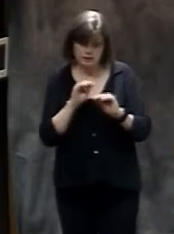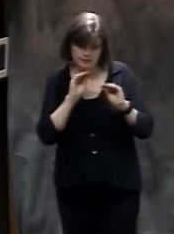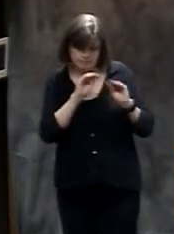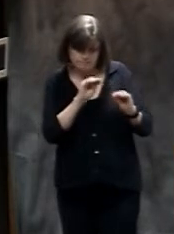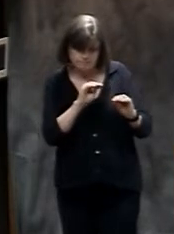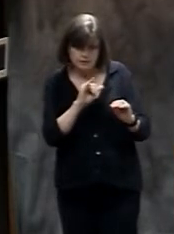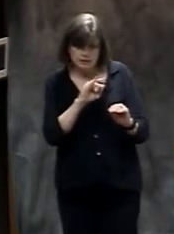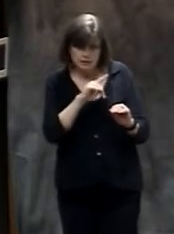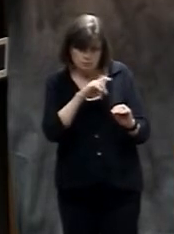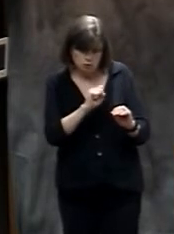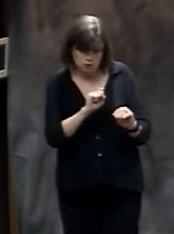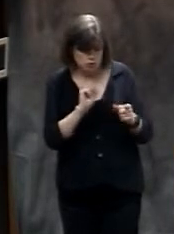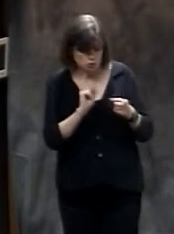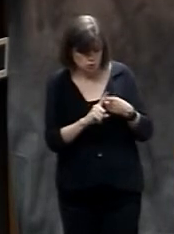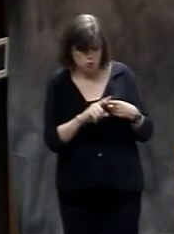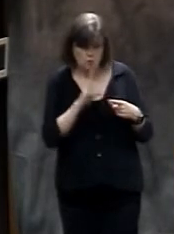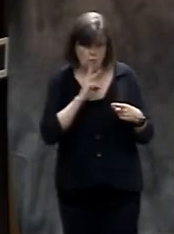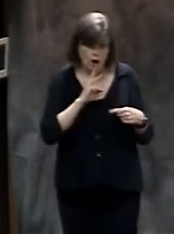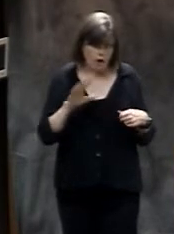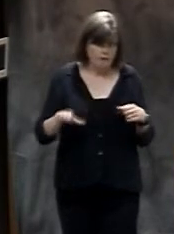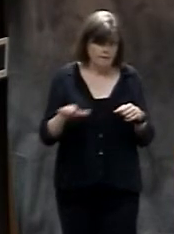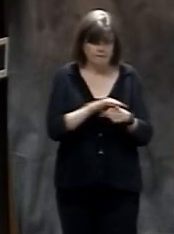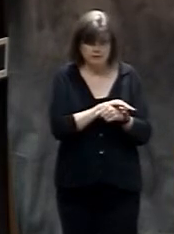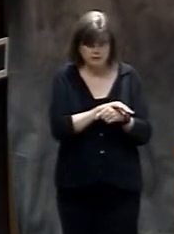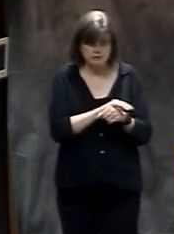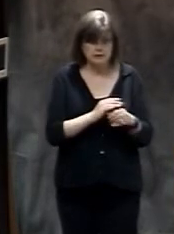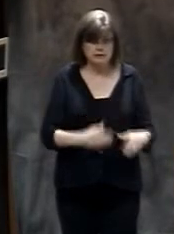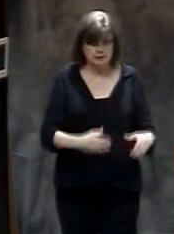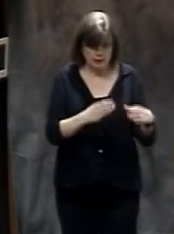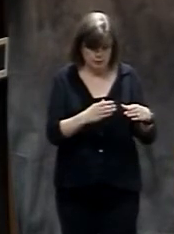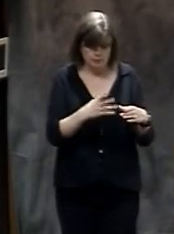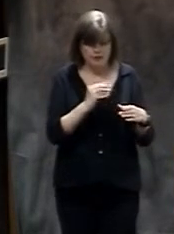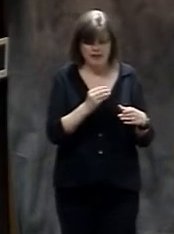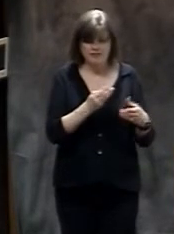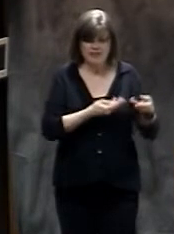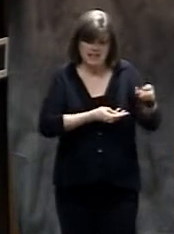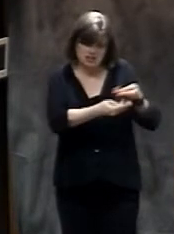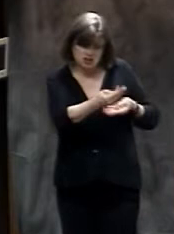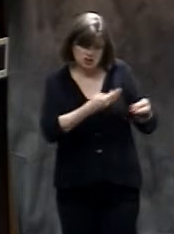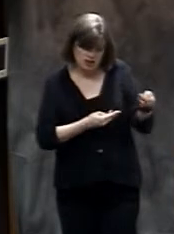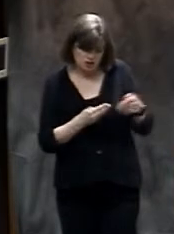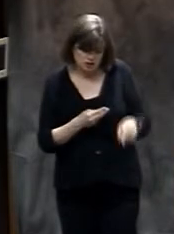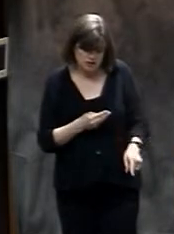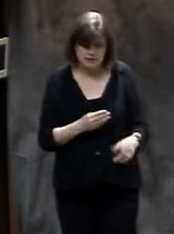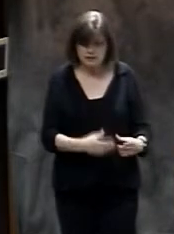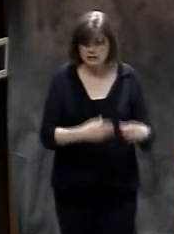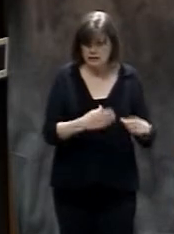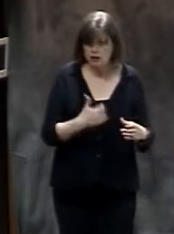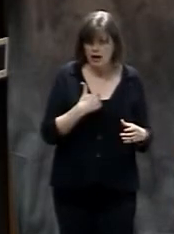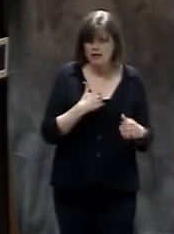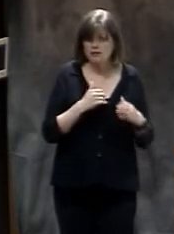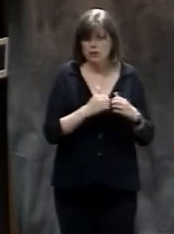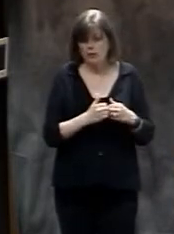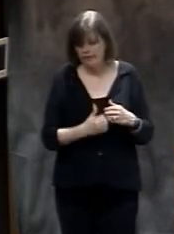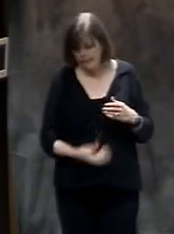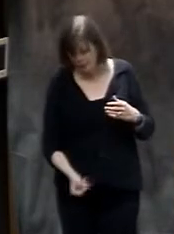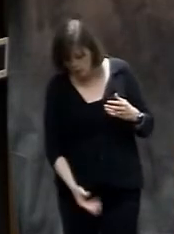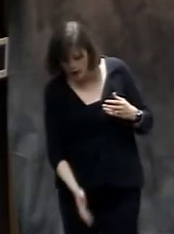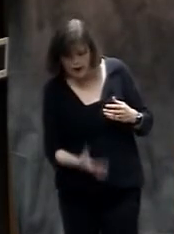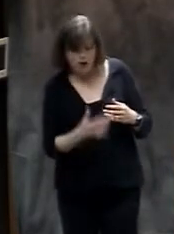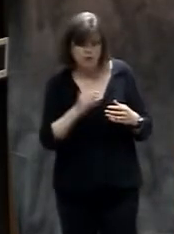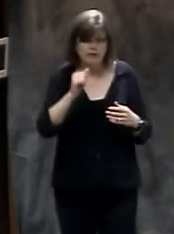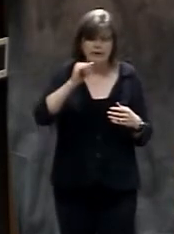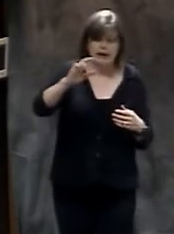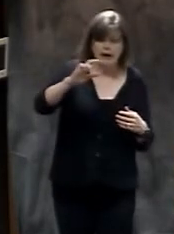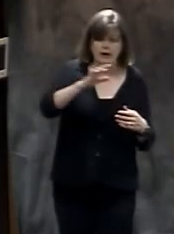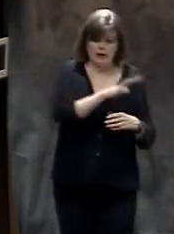and then the exchanges of energy that it has with the surrounding environment, with the surrounding air and the ground and whatnot.